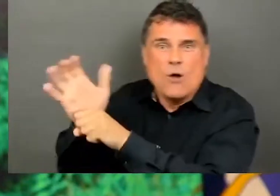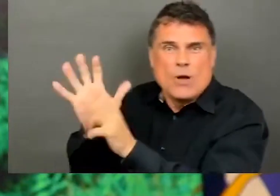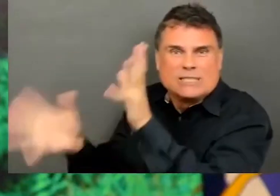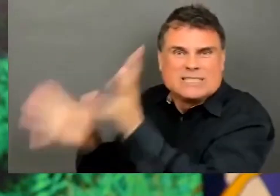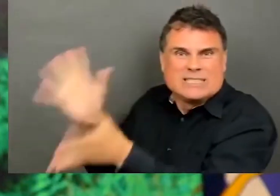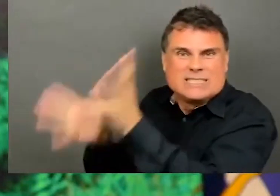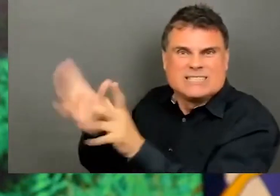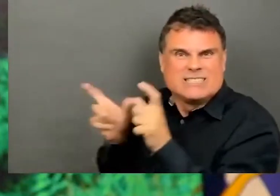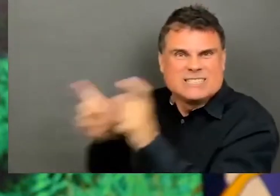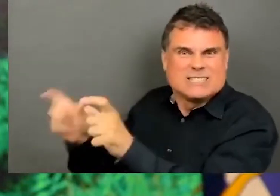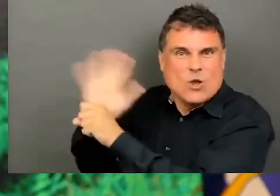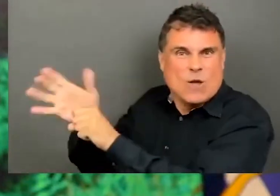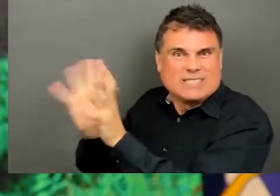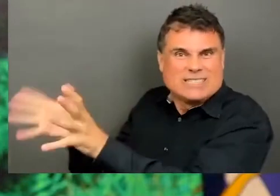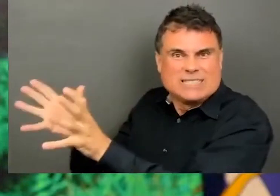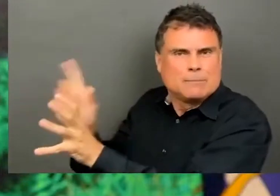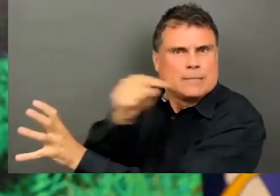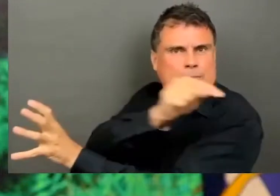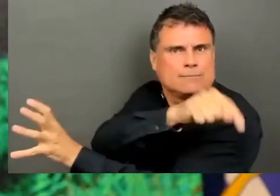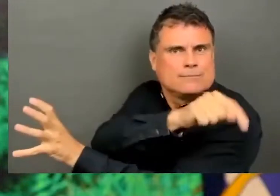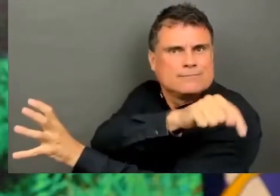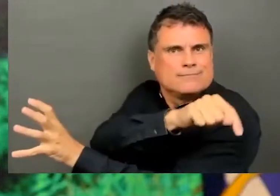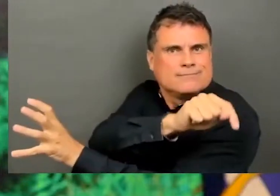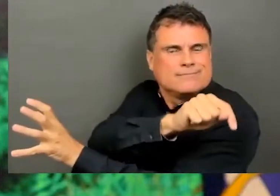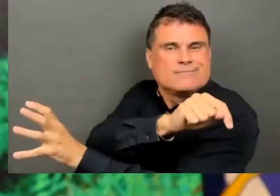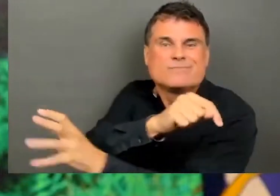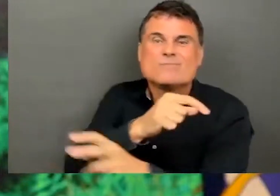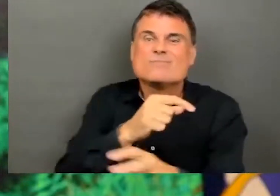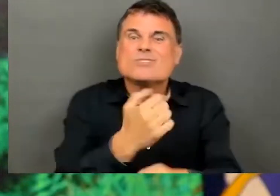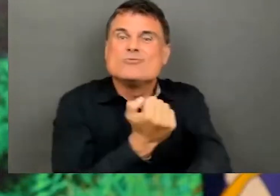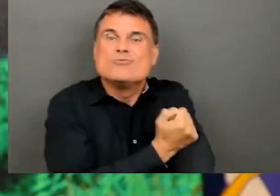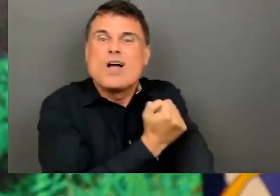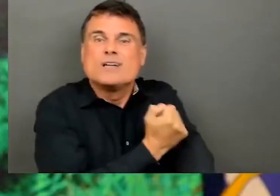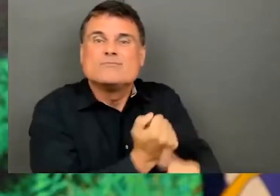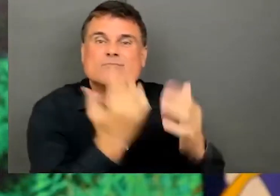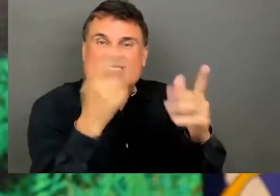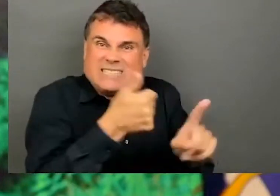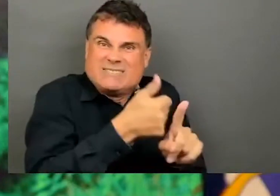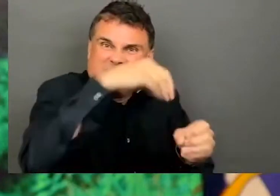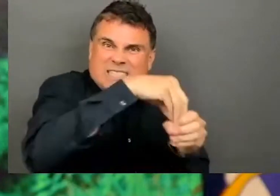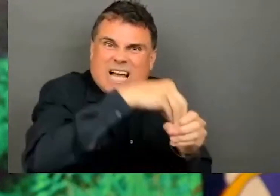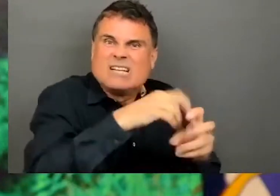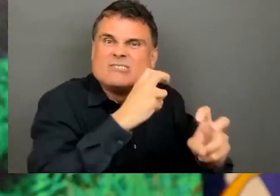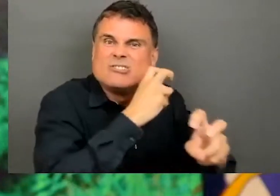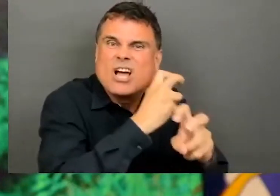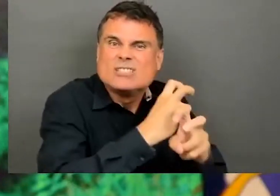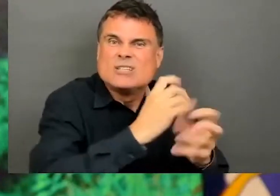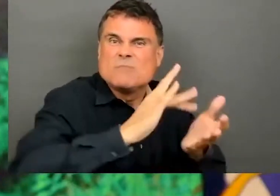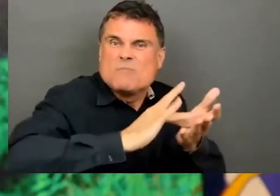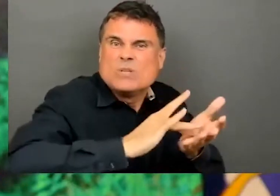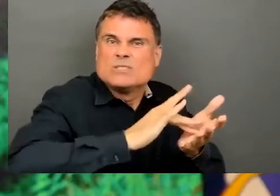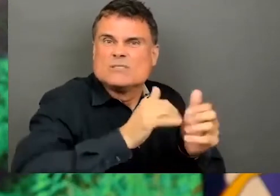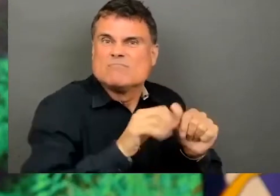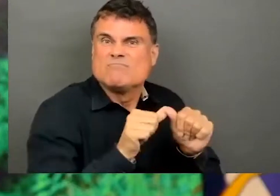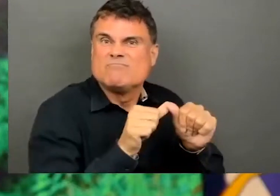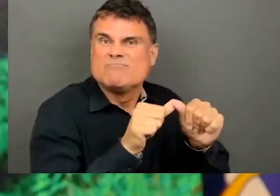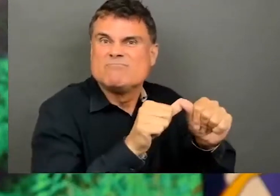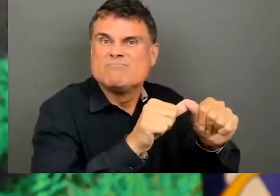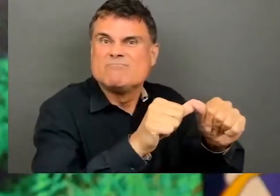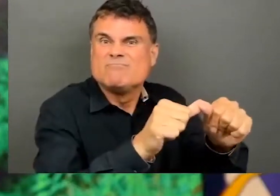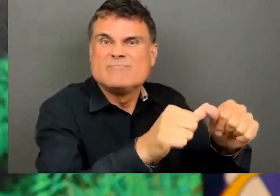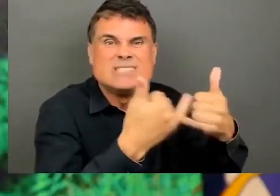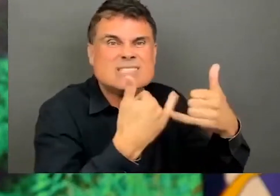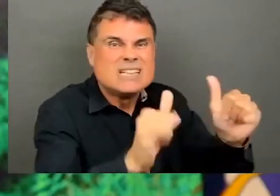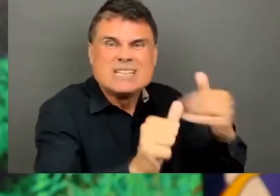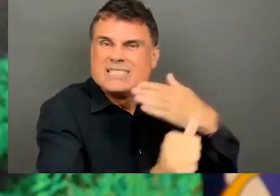drugs remains greater than ever. This is why this is so important to expand the access to